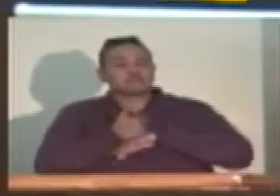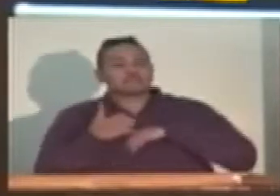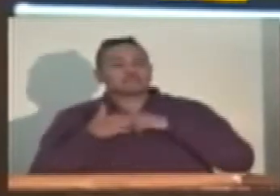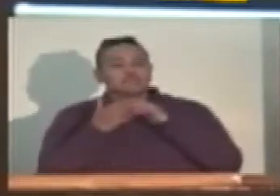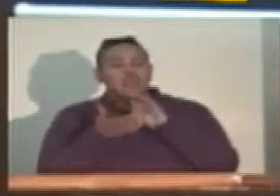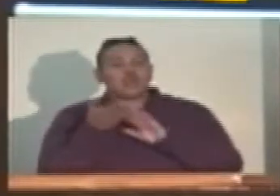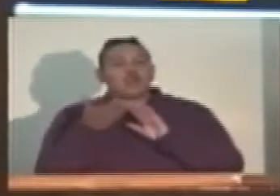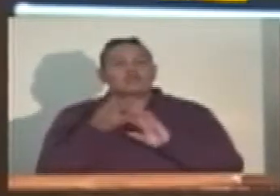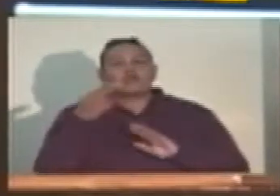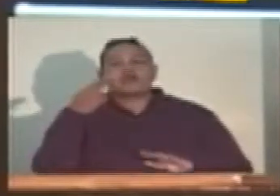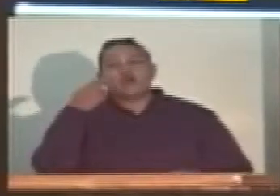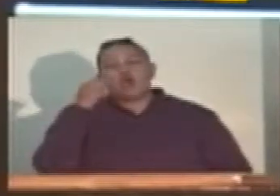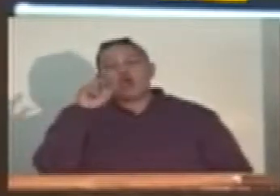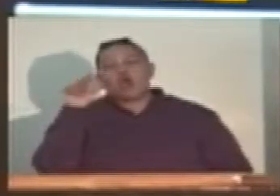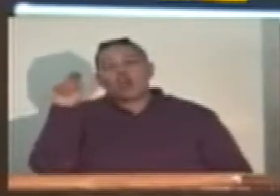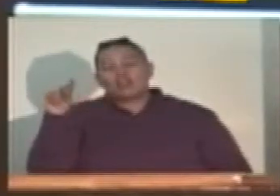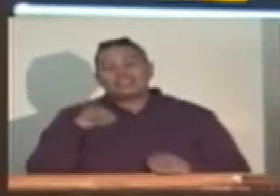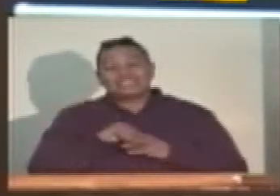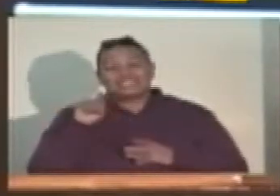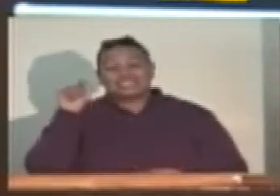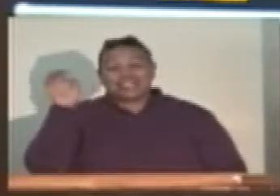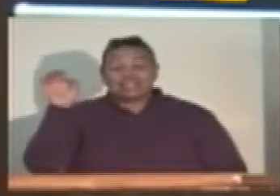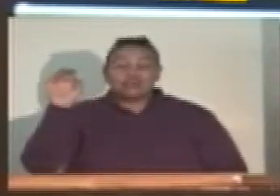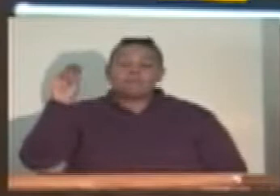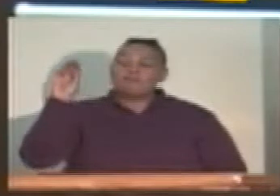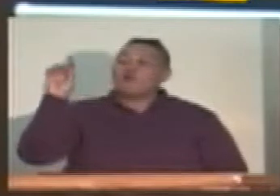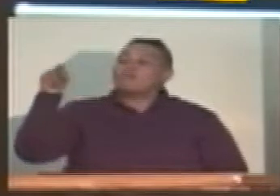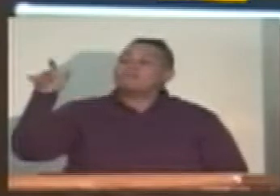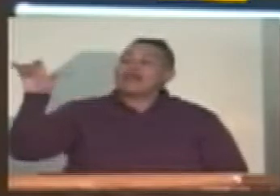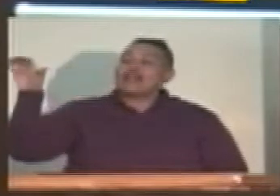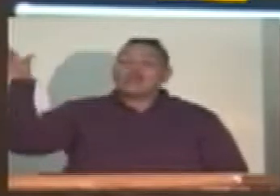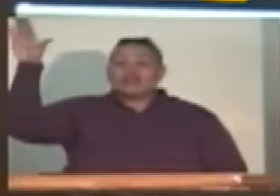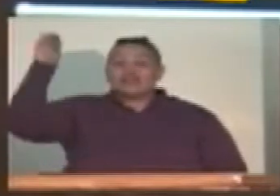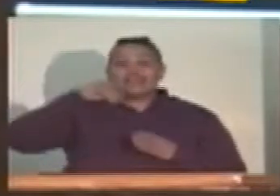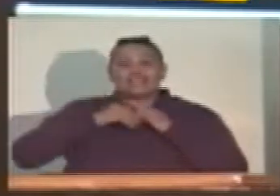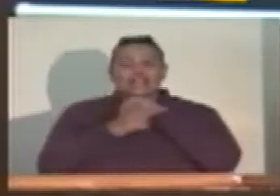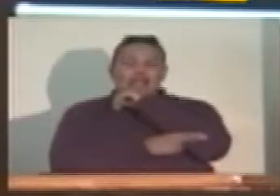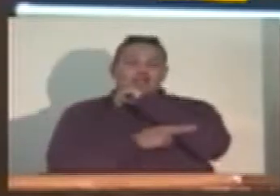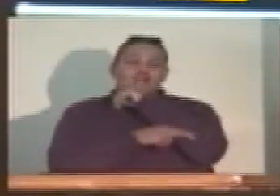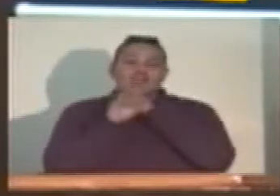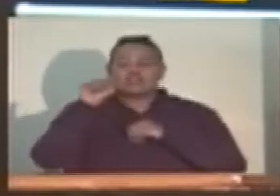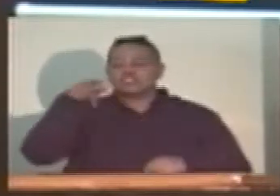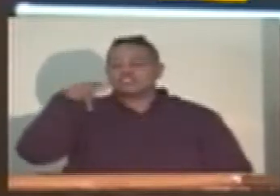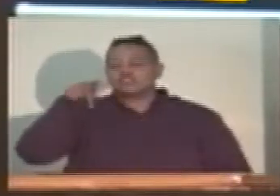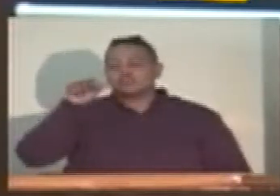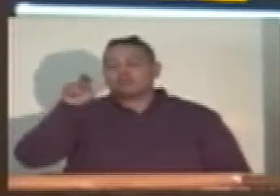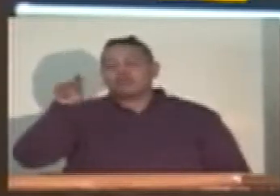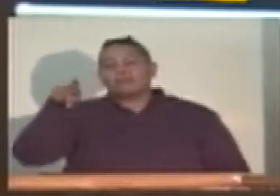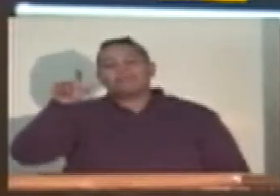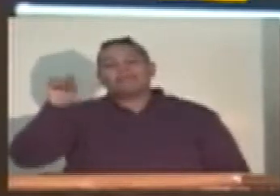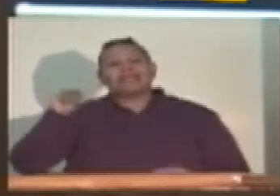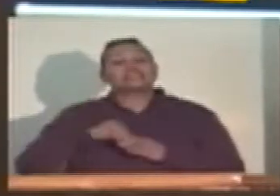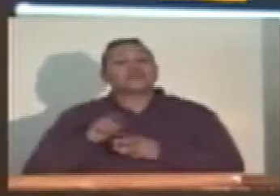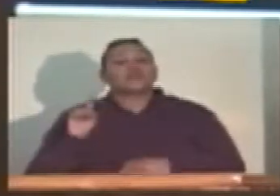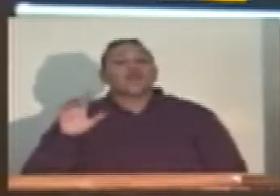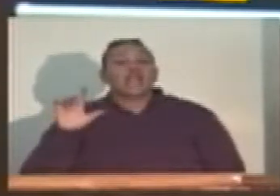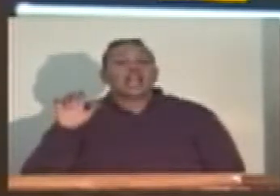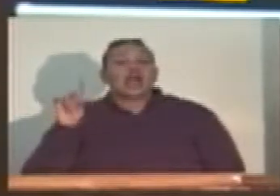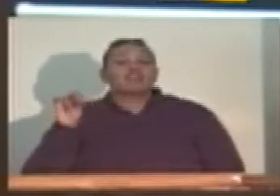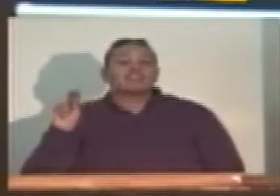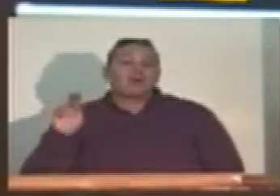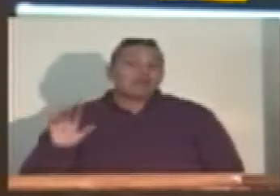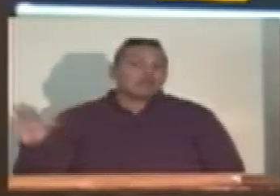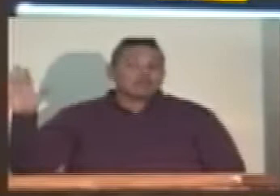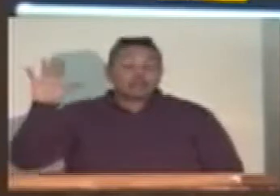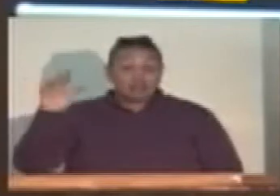at Holland in St. Elizabeth, Montpelier in Hanover, and Spring Plains in Clarendon. Mr. Speaker, we have